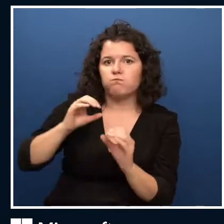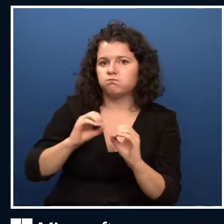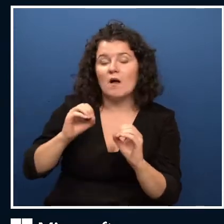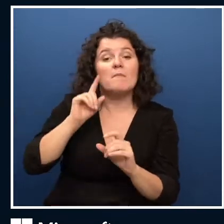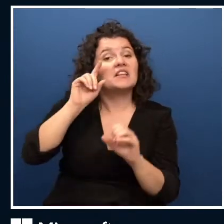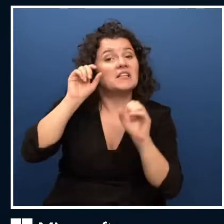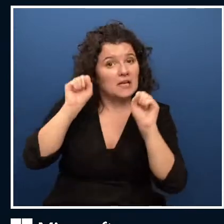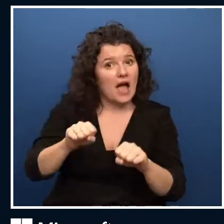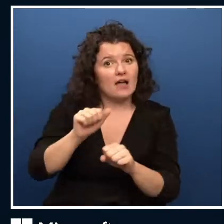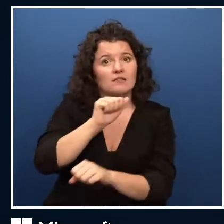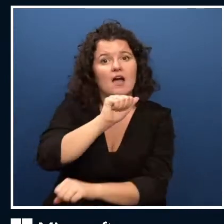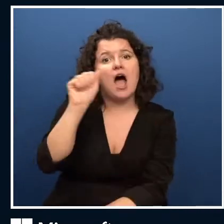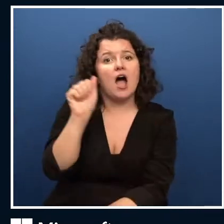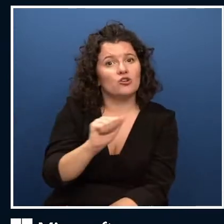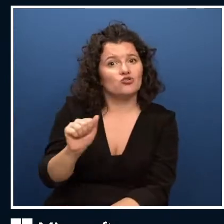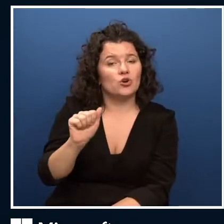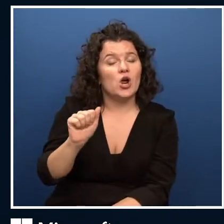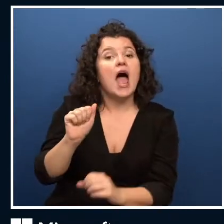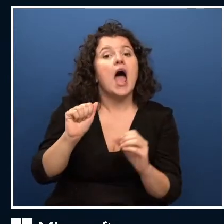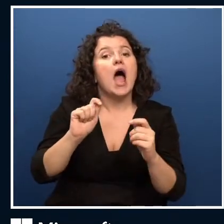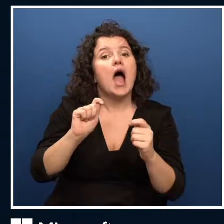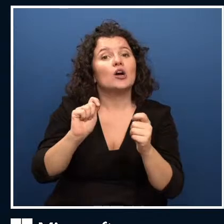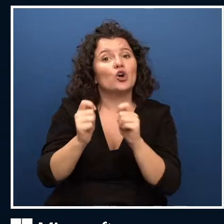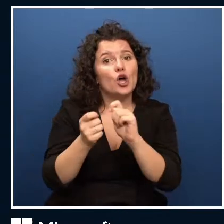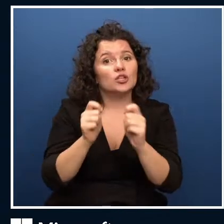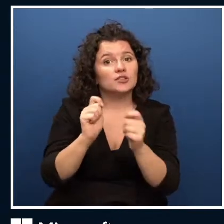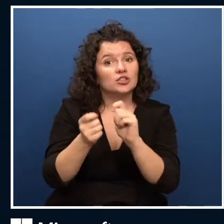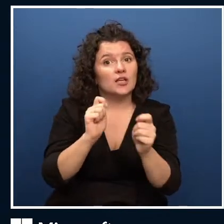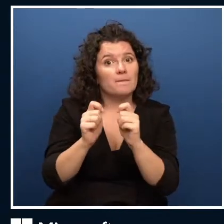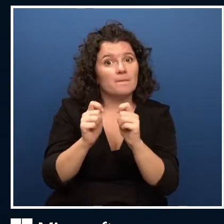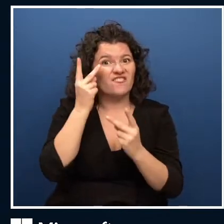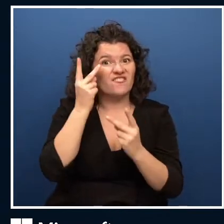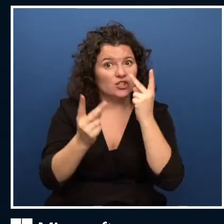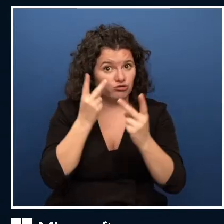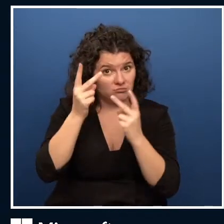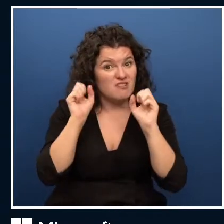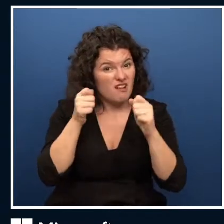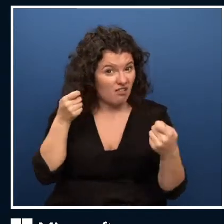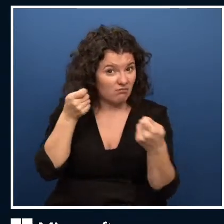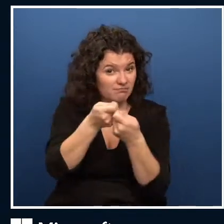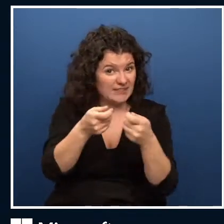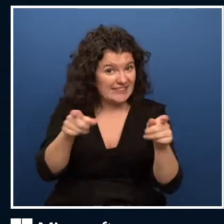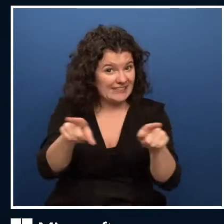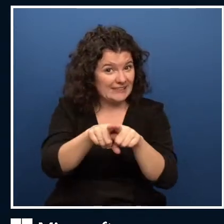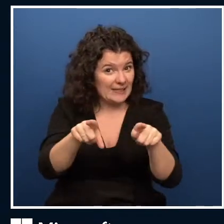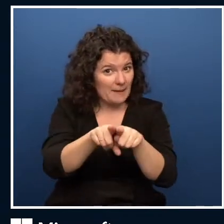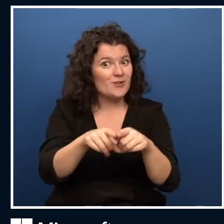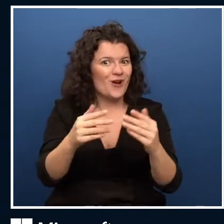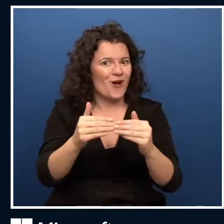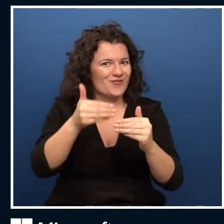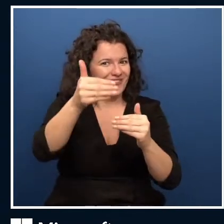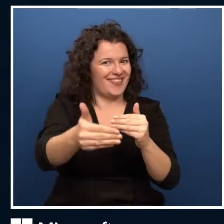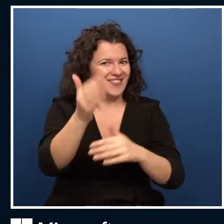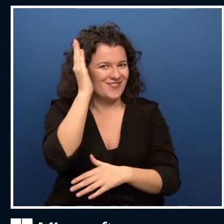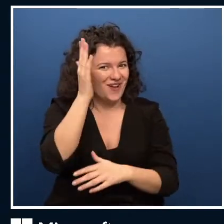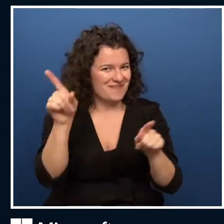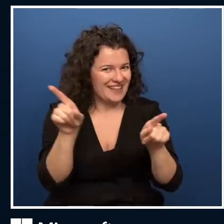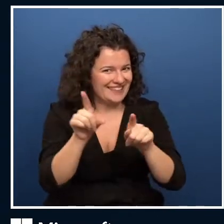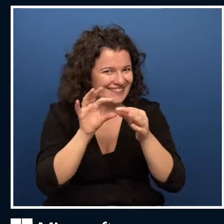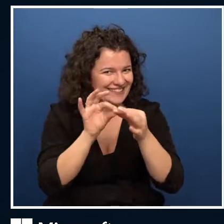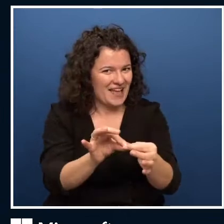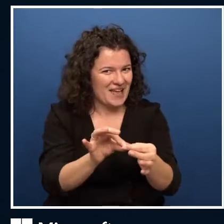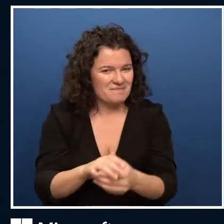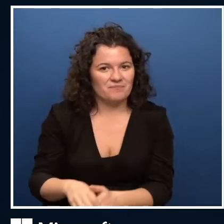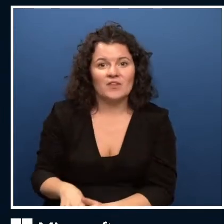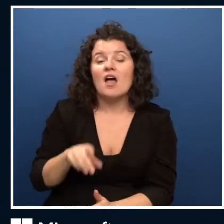which brings us nicely onto our next topic. Before that, I just want to reiterate that we have our Cloud